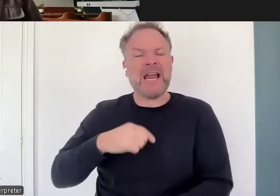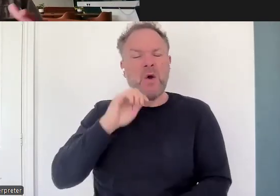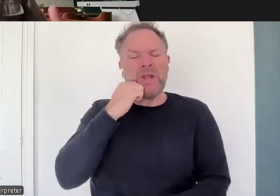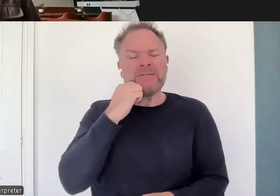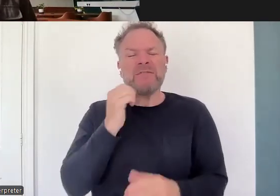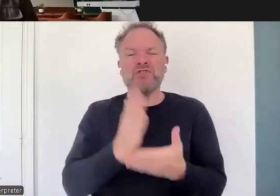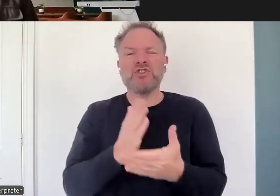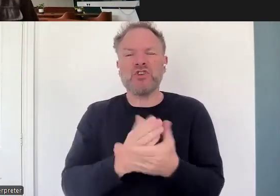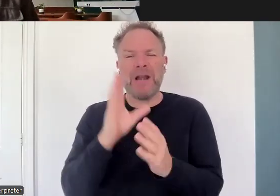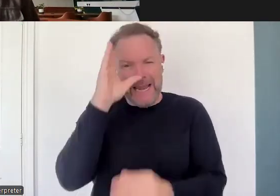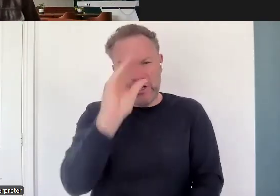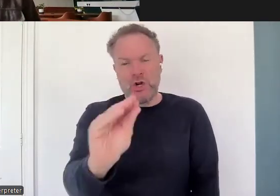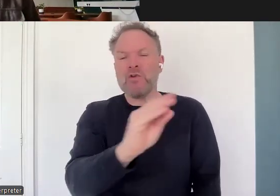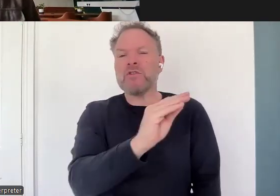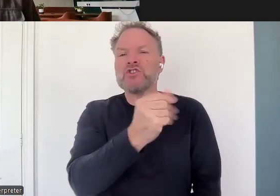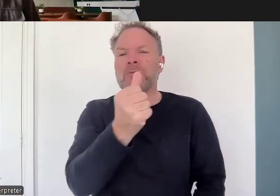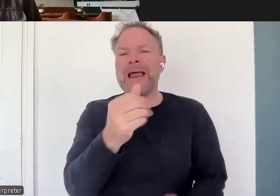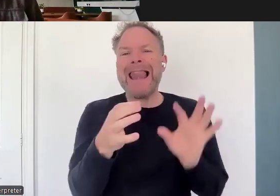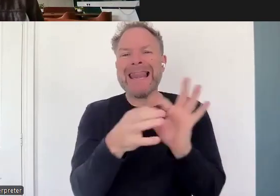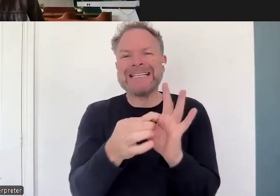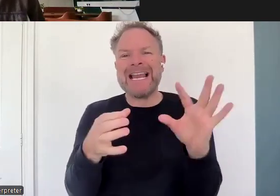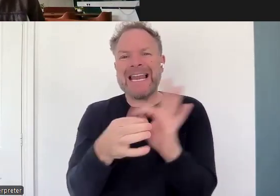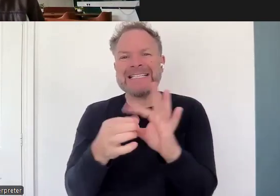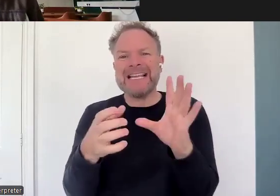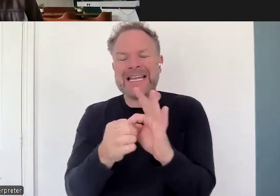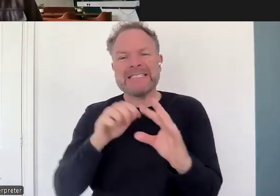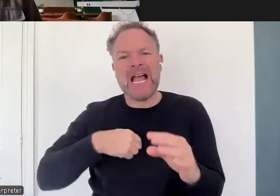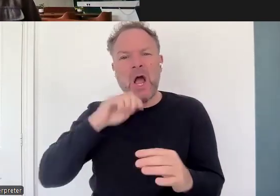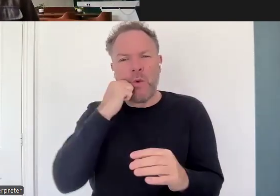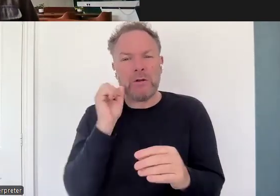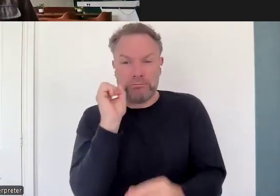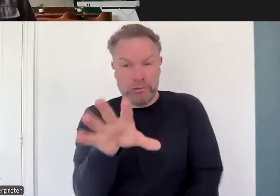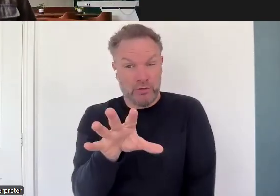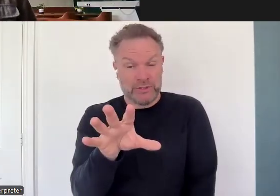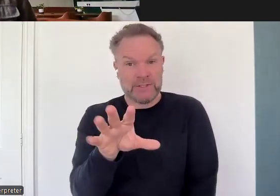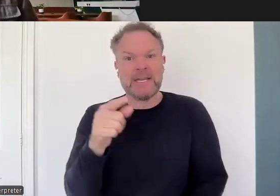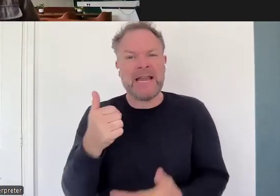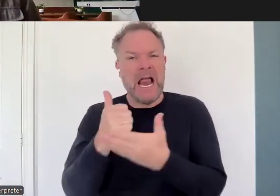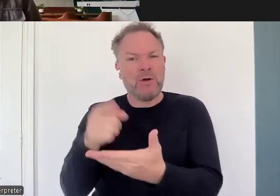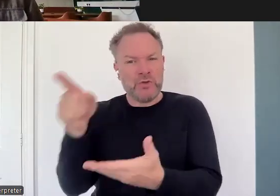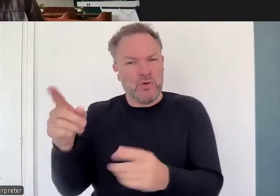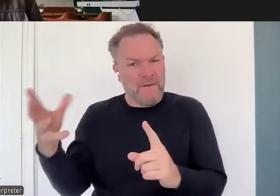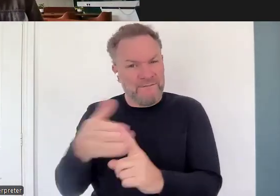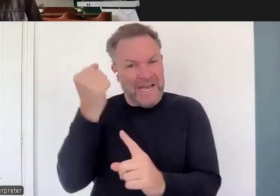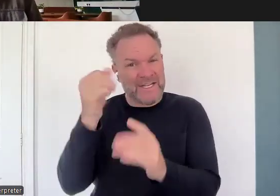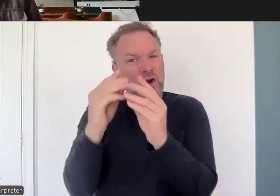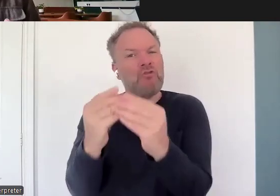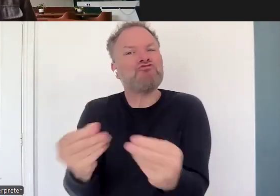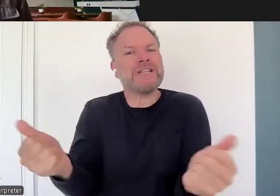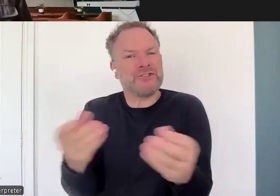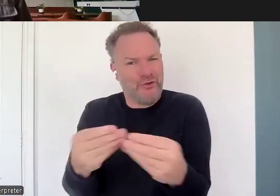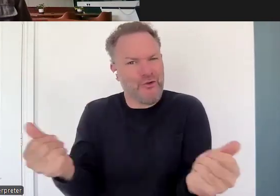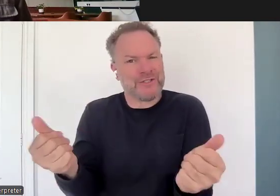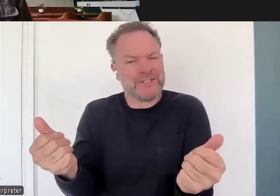by sharing some links to some practical resources that can help us find the perfect evaluation methodologies